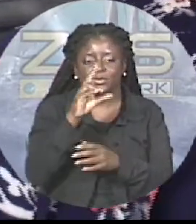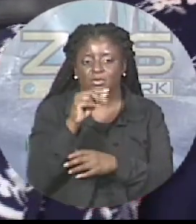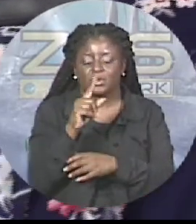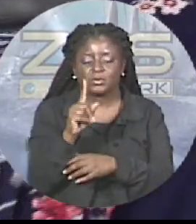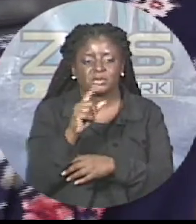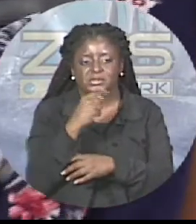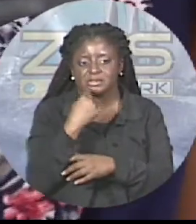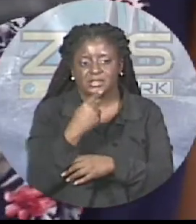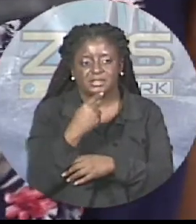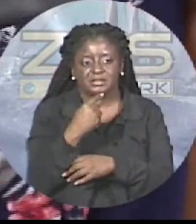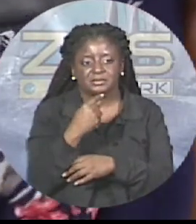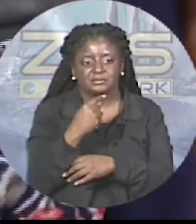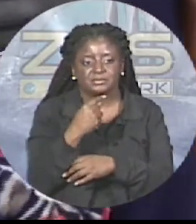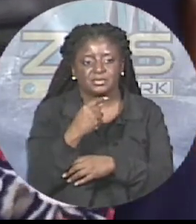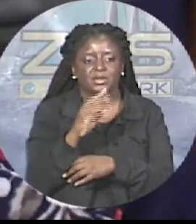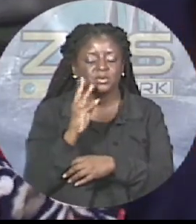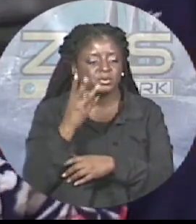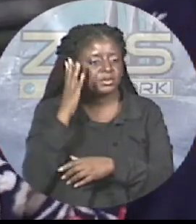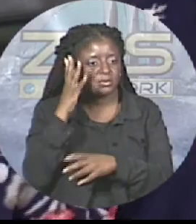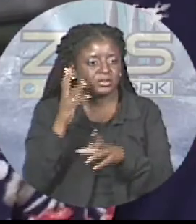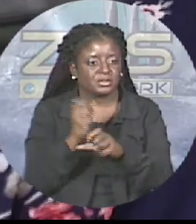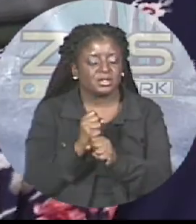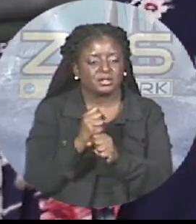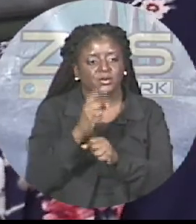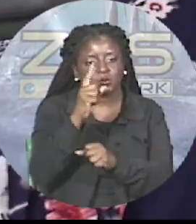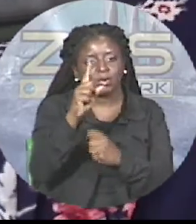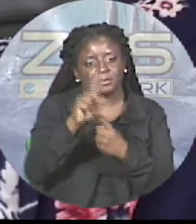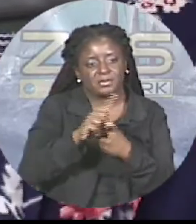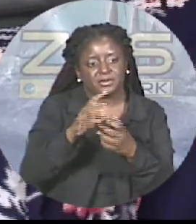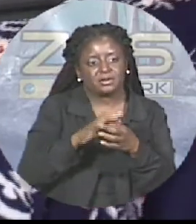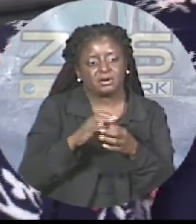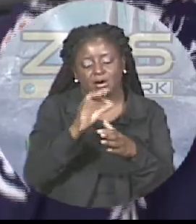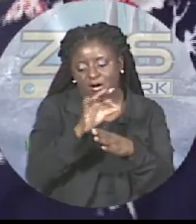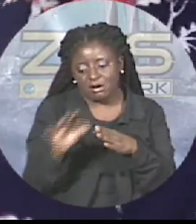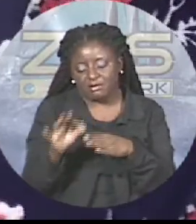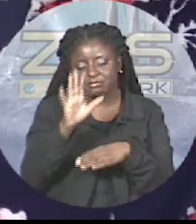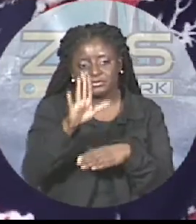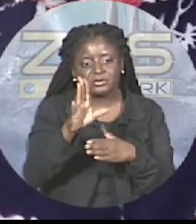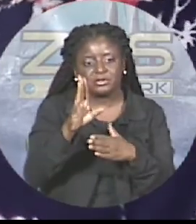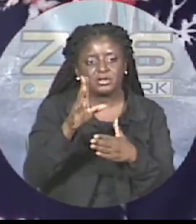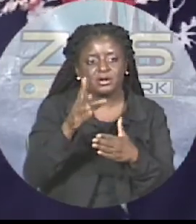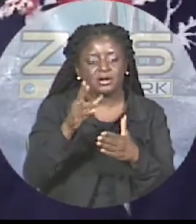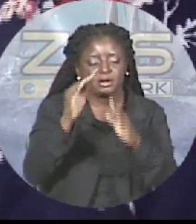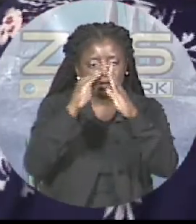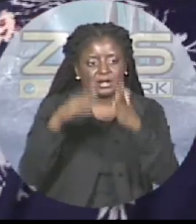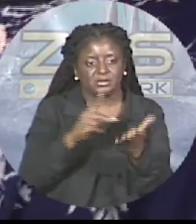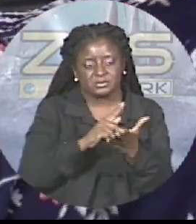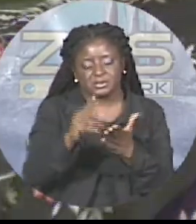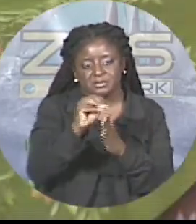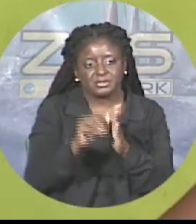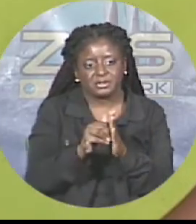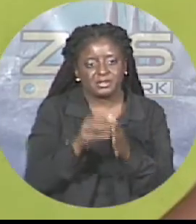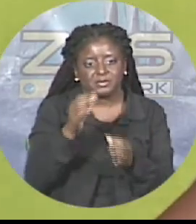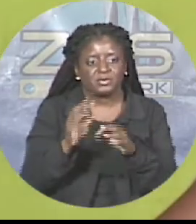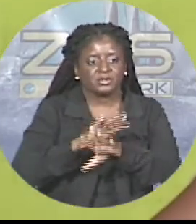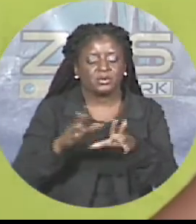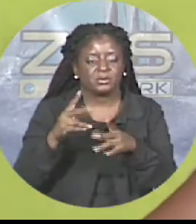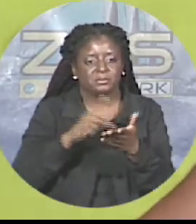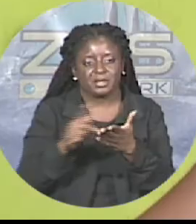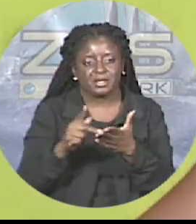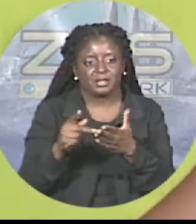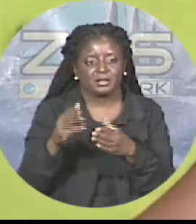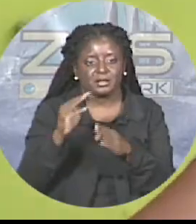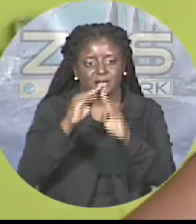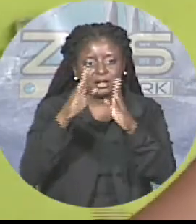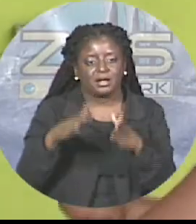Nobody said, well, look here, we're going to take 1 month of your mortgage, because if we don't pay our mortgage, we won't have any house. Albertha